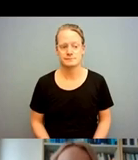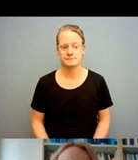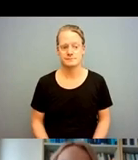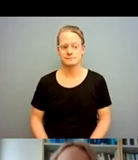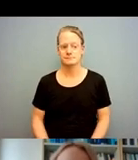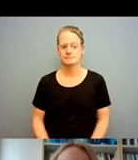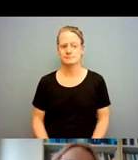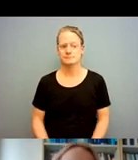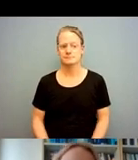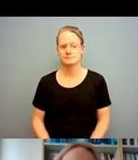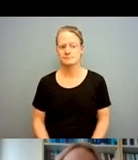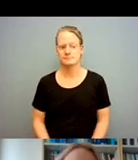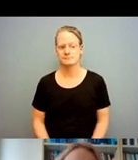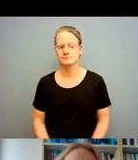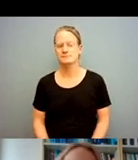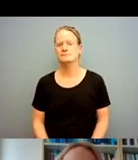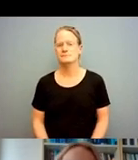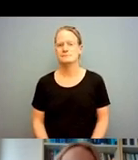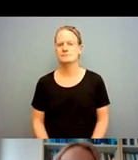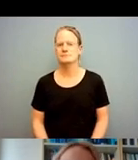And I should also be very quick to